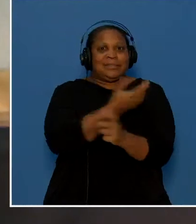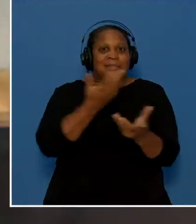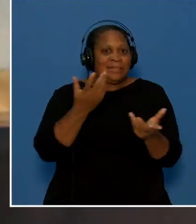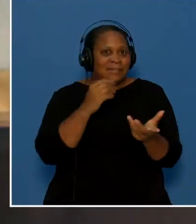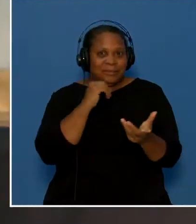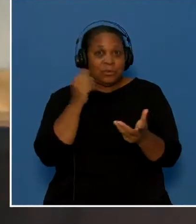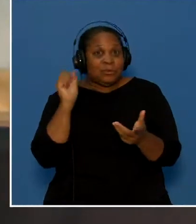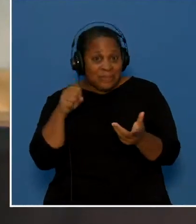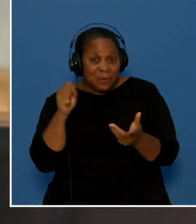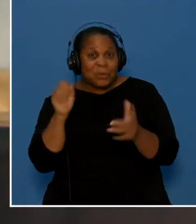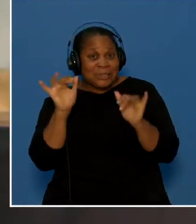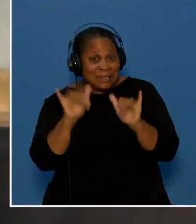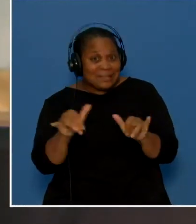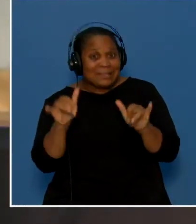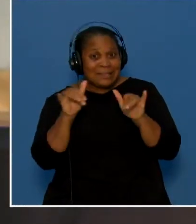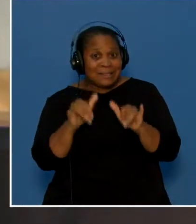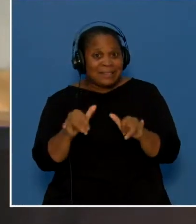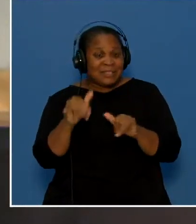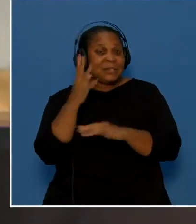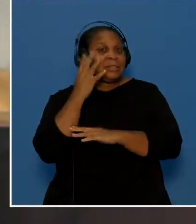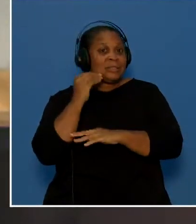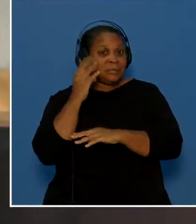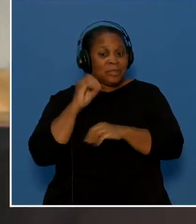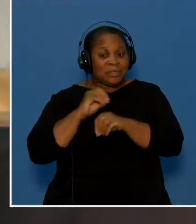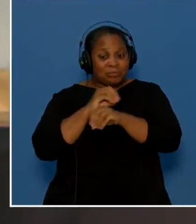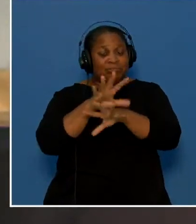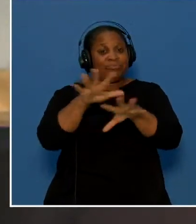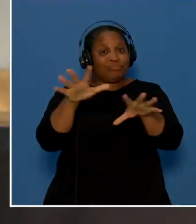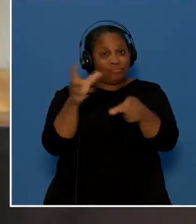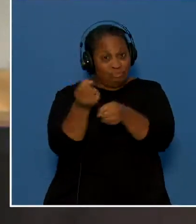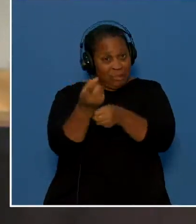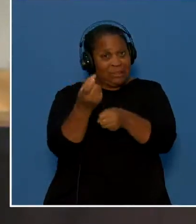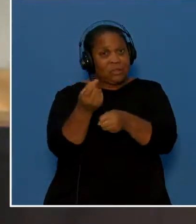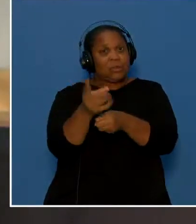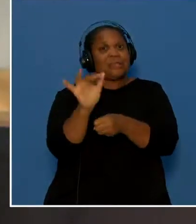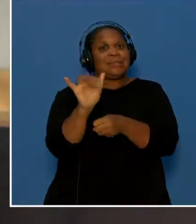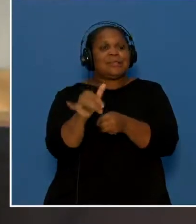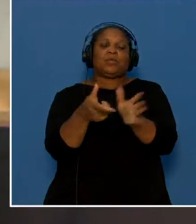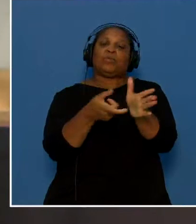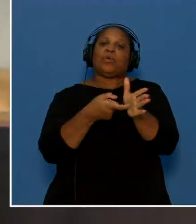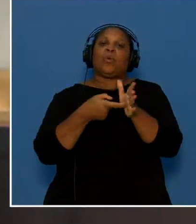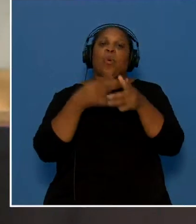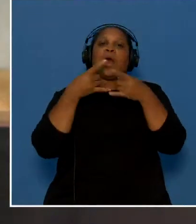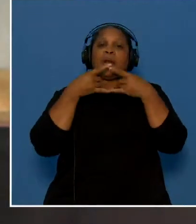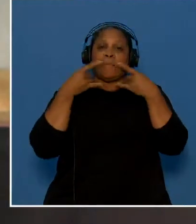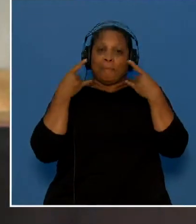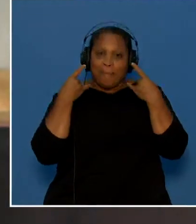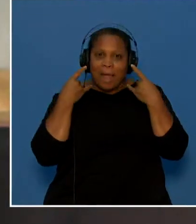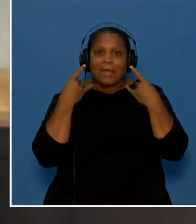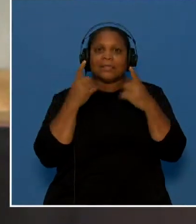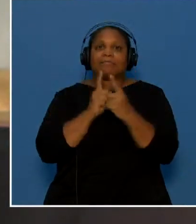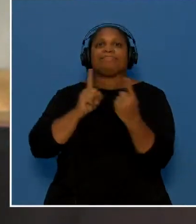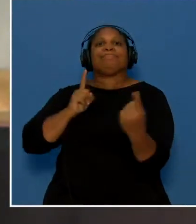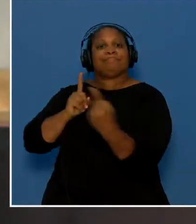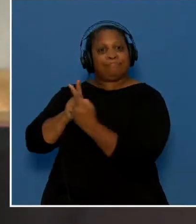are going to still be in the midst of this pandemic next year as well. We will still be required to wear our mask and